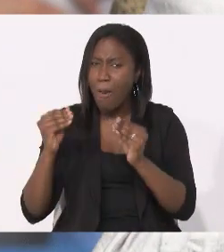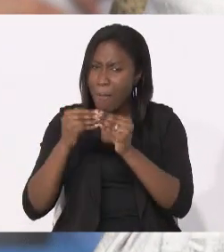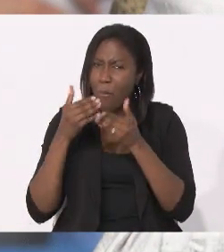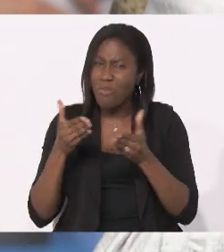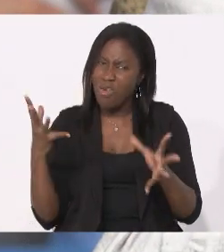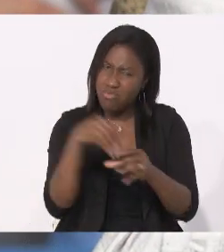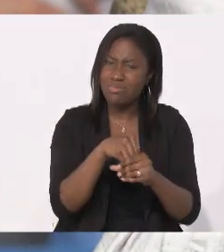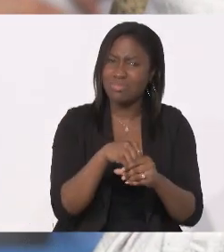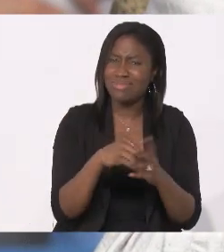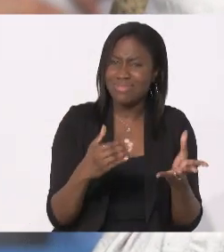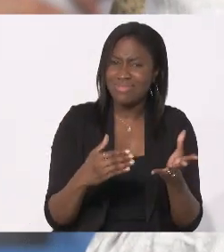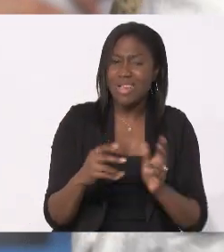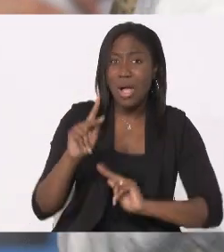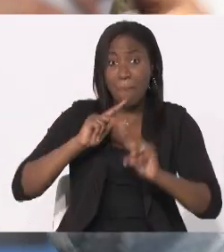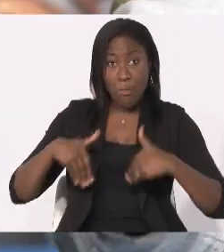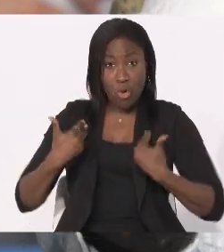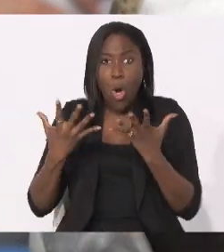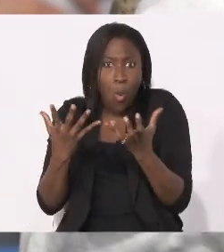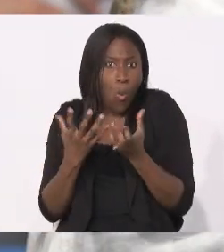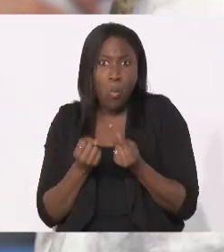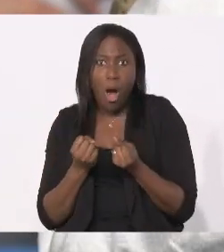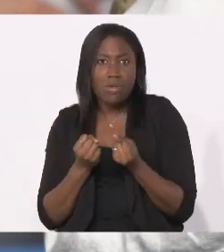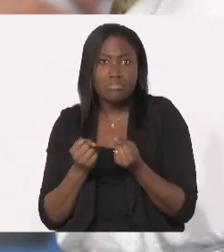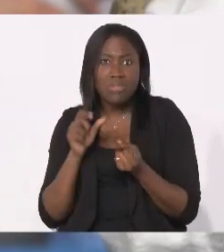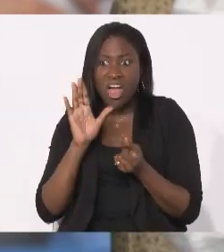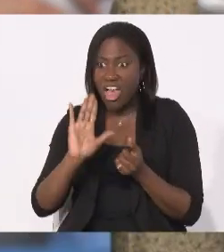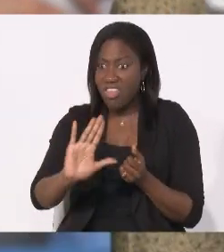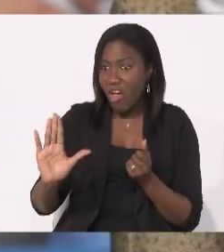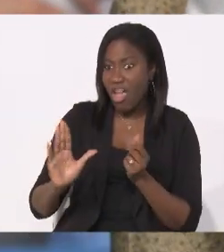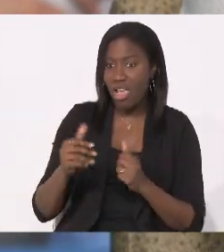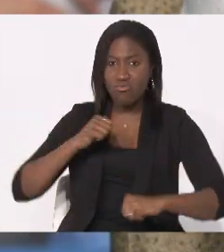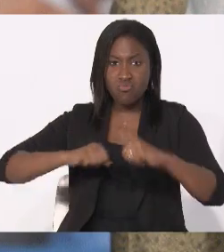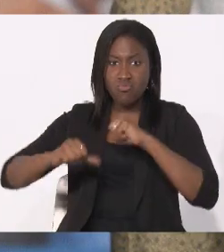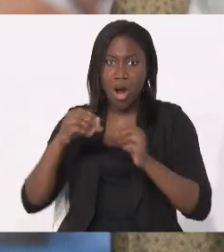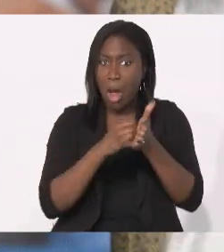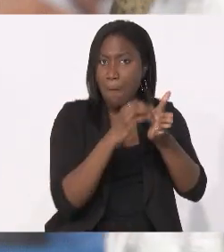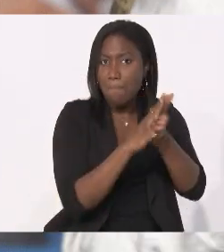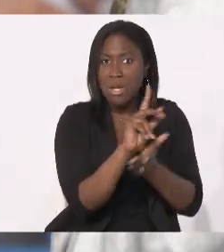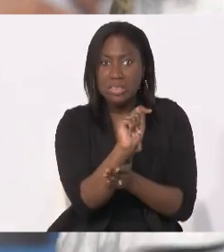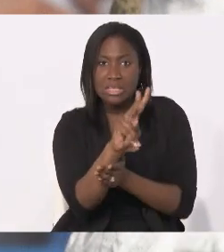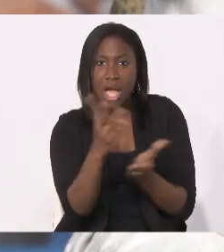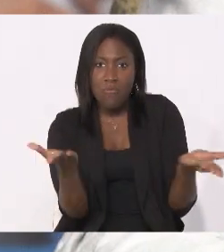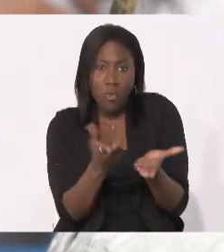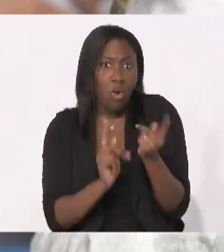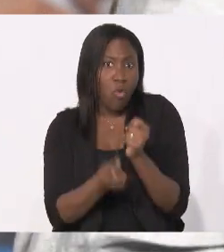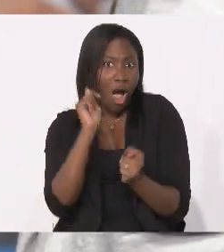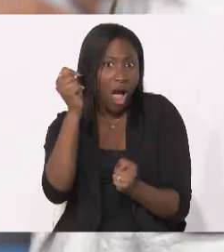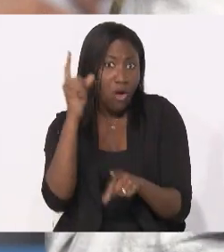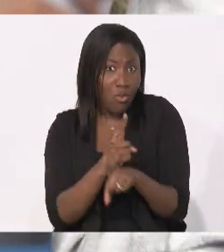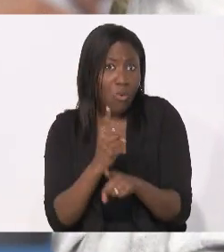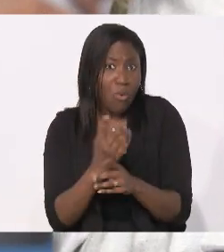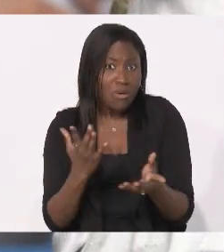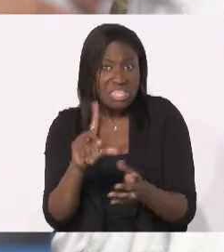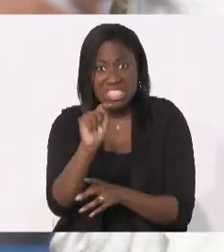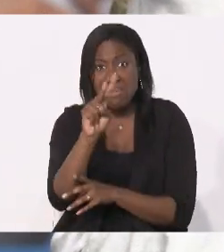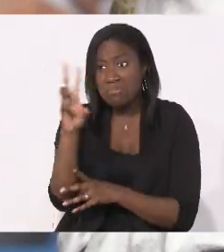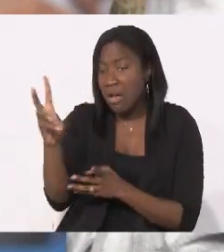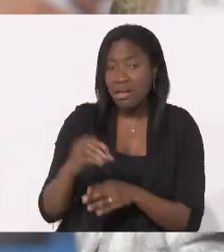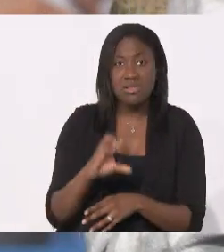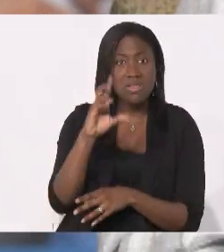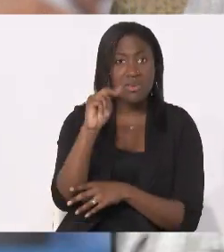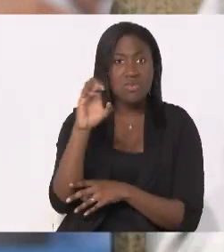love to have their content on a CNC3, a Gael, a TV6 or whatever, you know, but when they come with